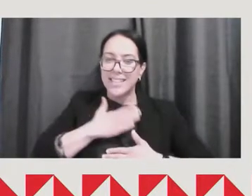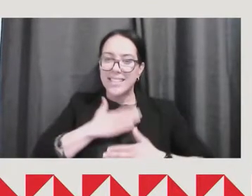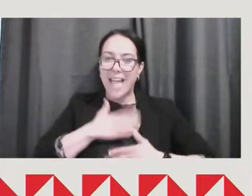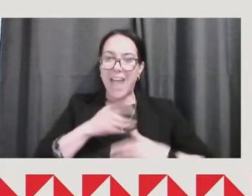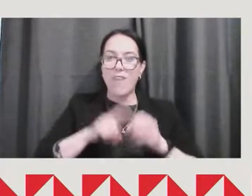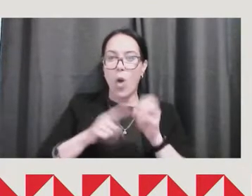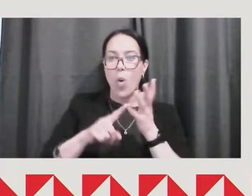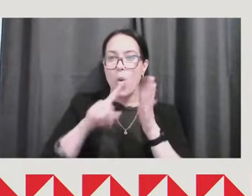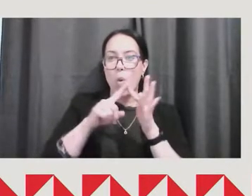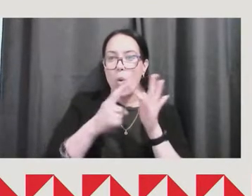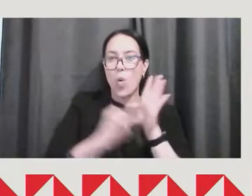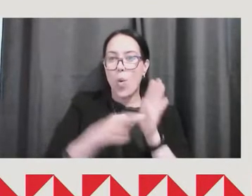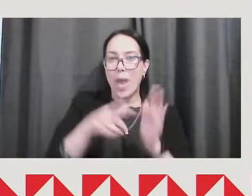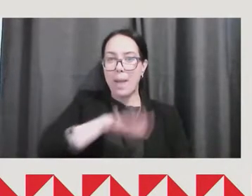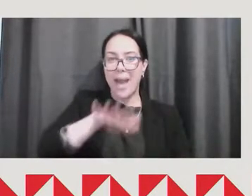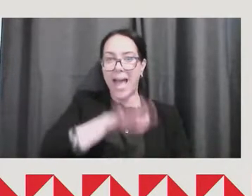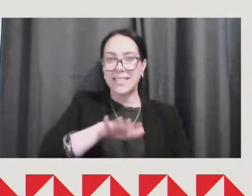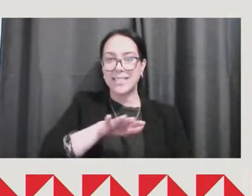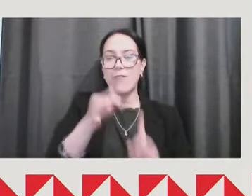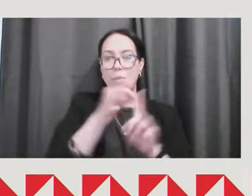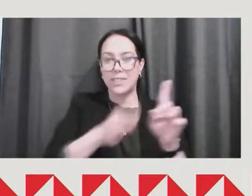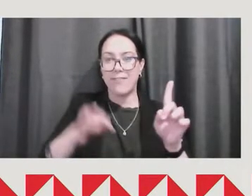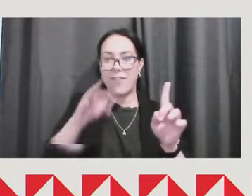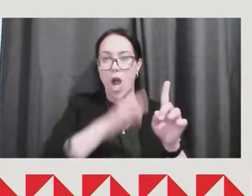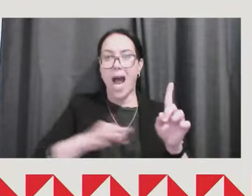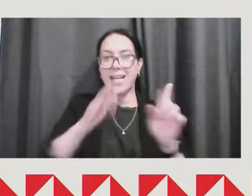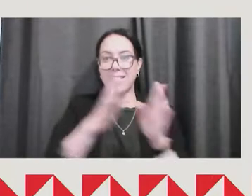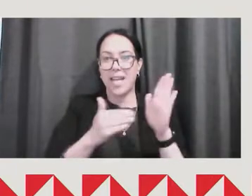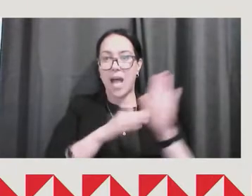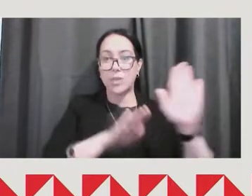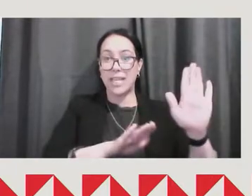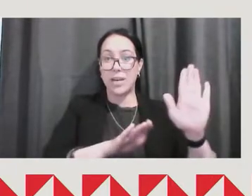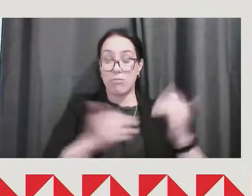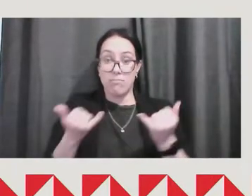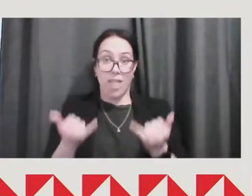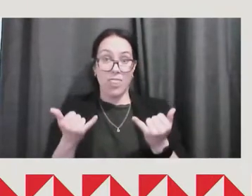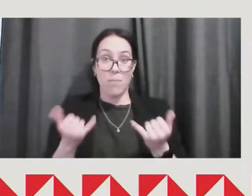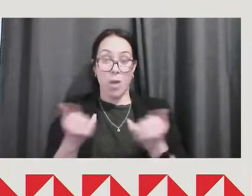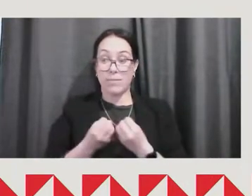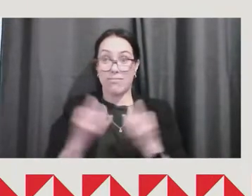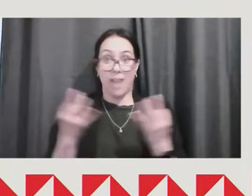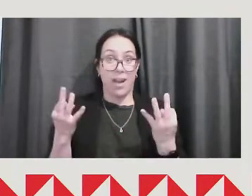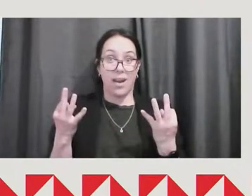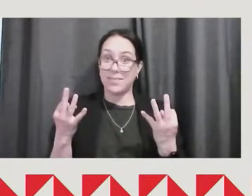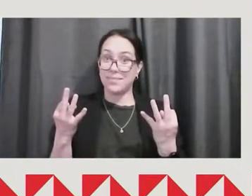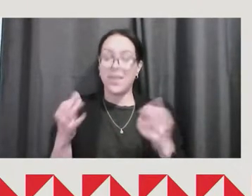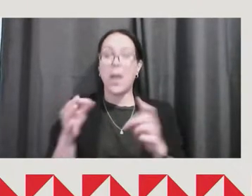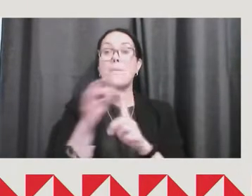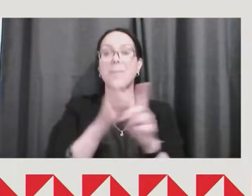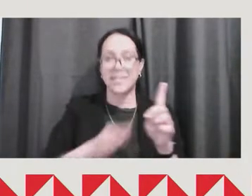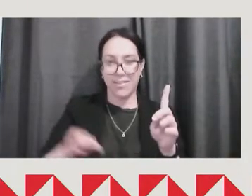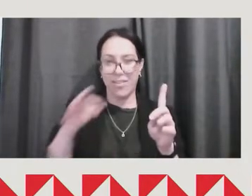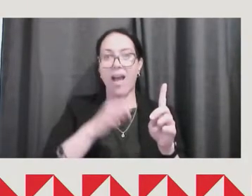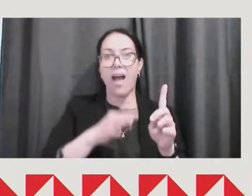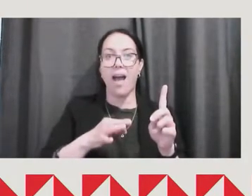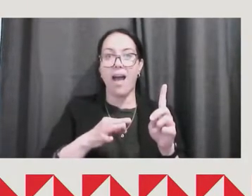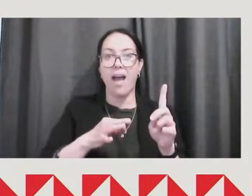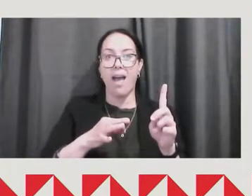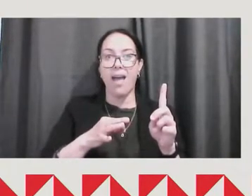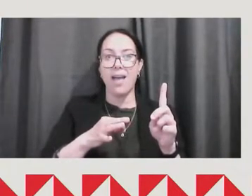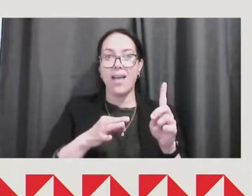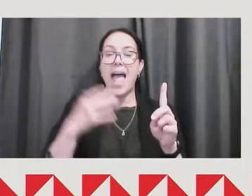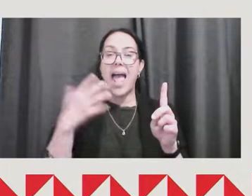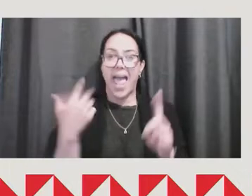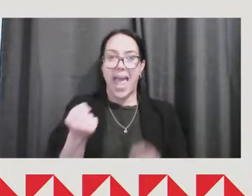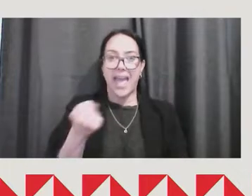second most largest Pacific population in aotearoa and at the moment there there was none Pacifica had a spot